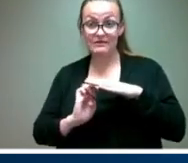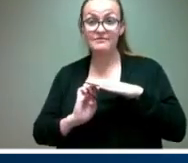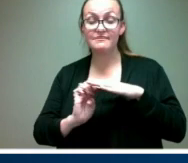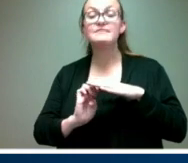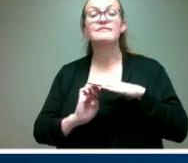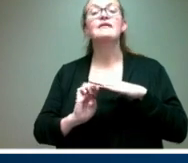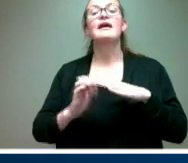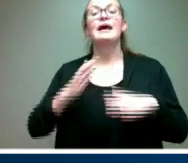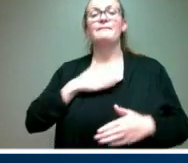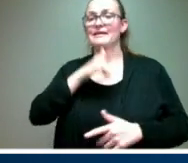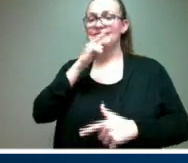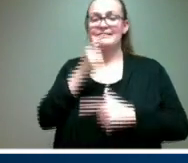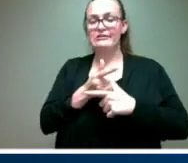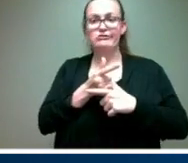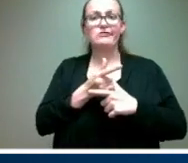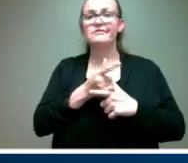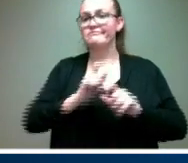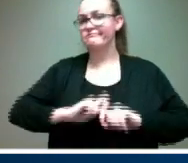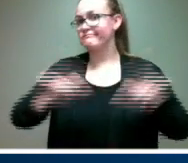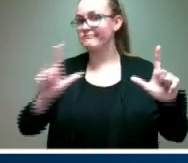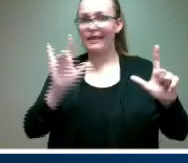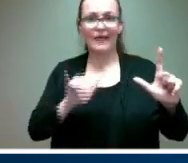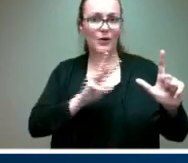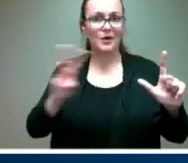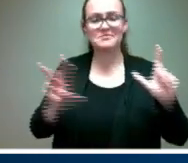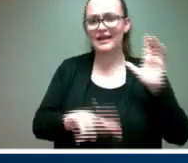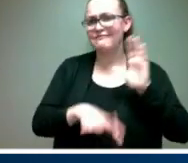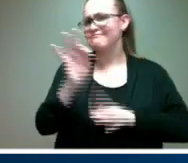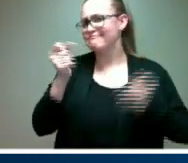So thank you both for everything. And thank